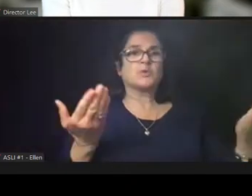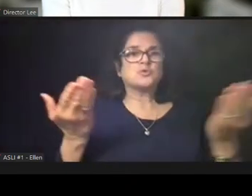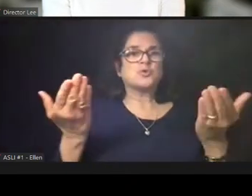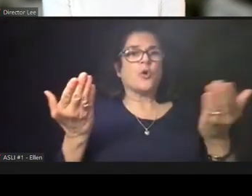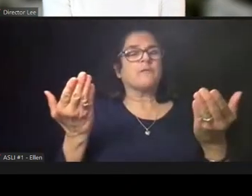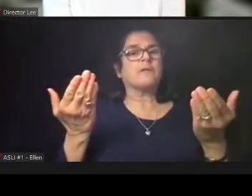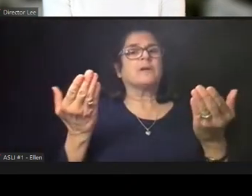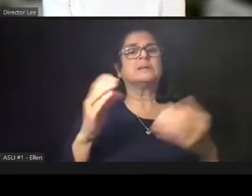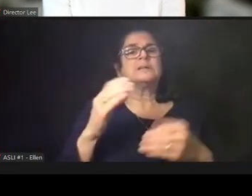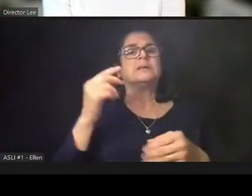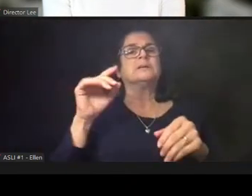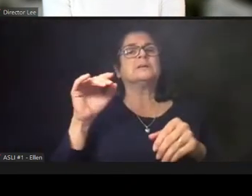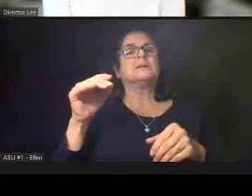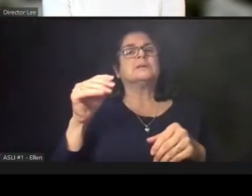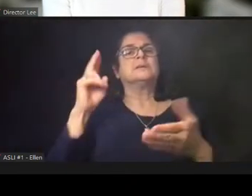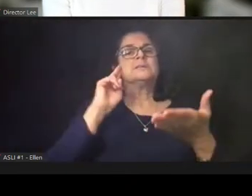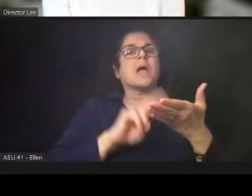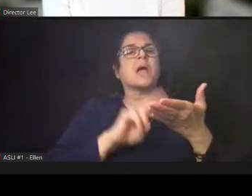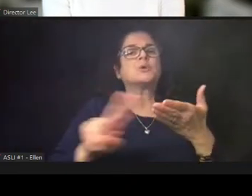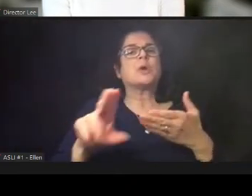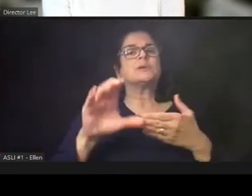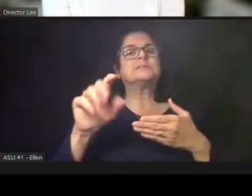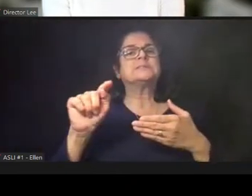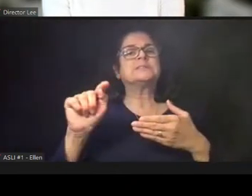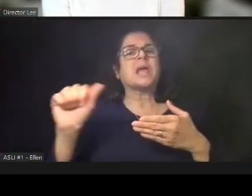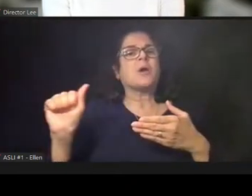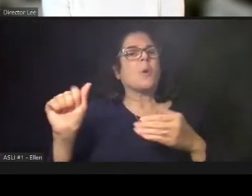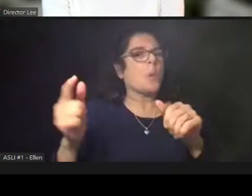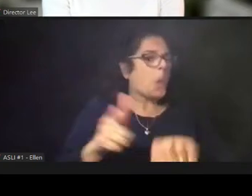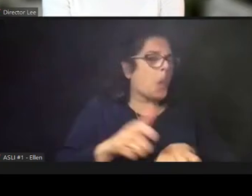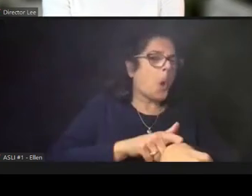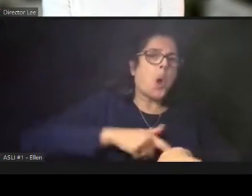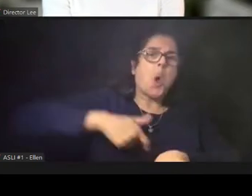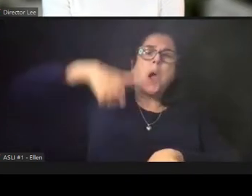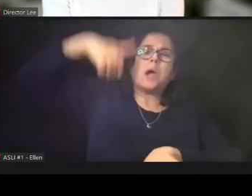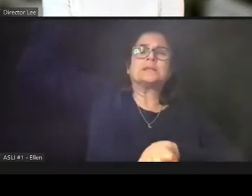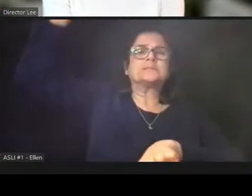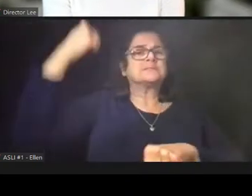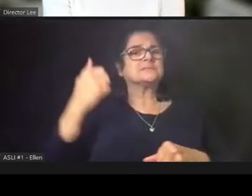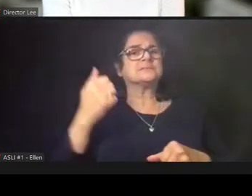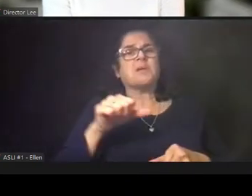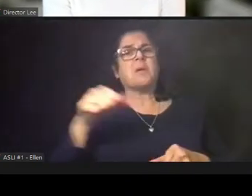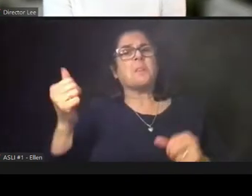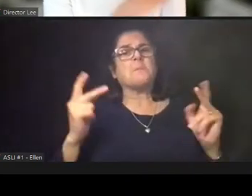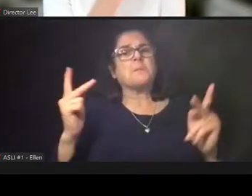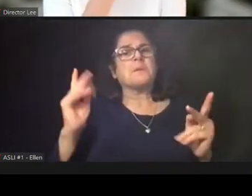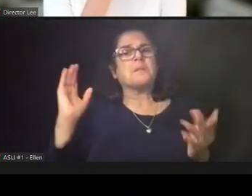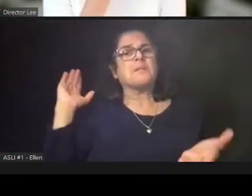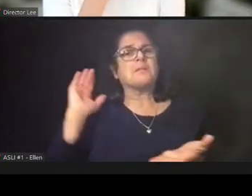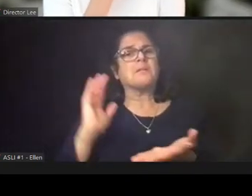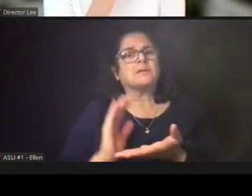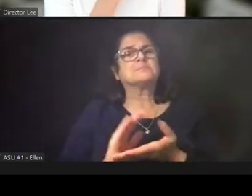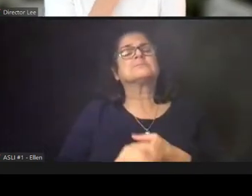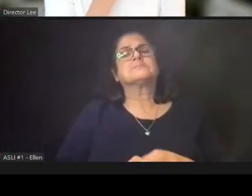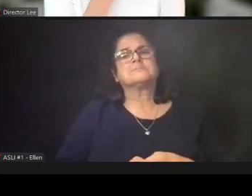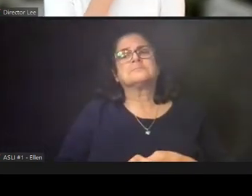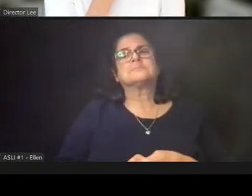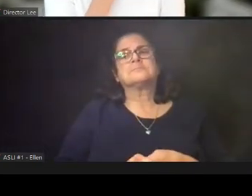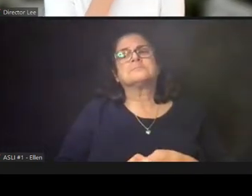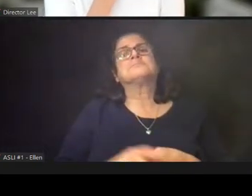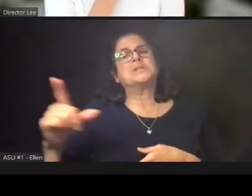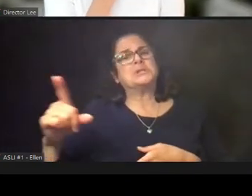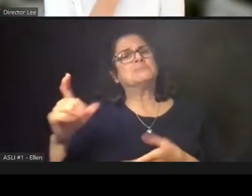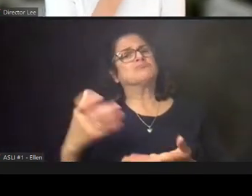in CTA's history, an achievement for which, Greg, you should be very proud. While Greg's retirement is most certainly